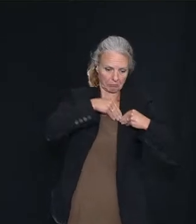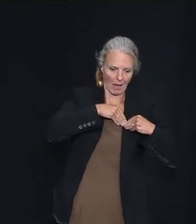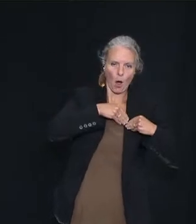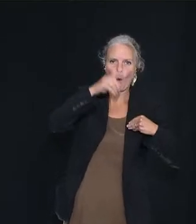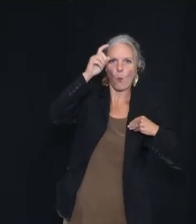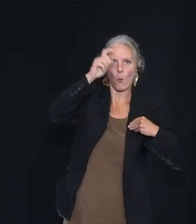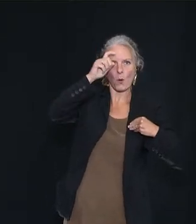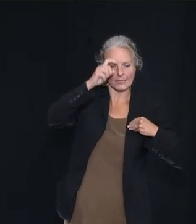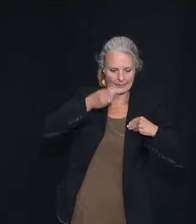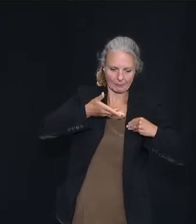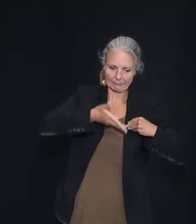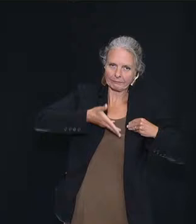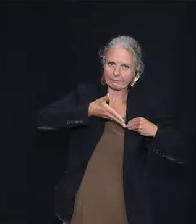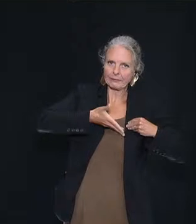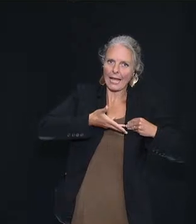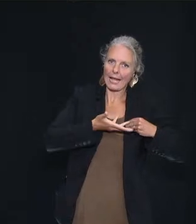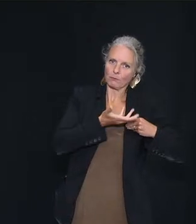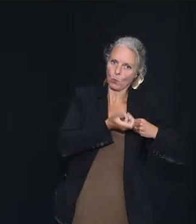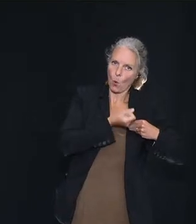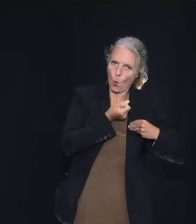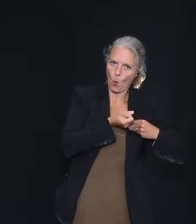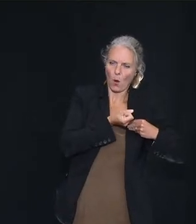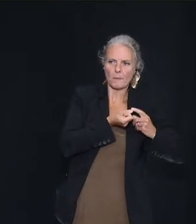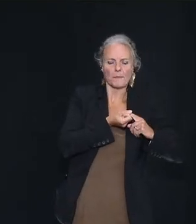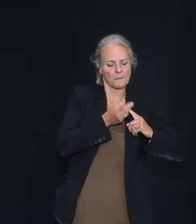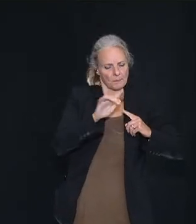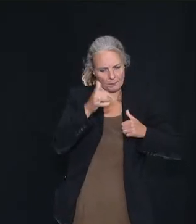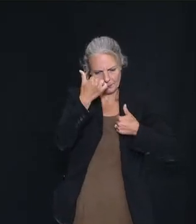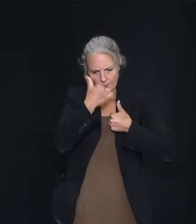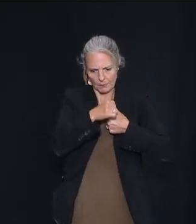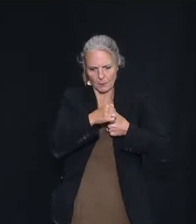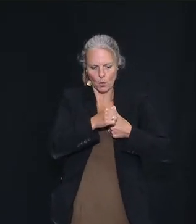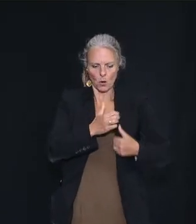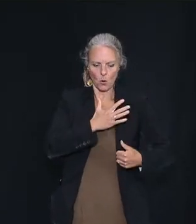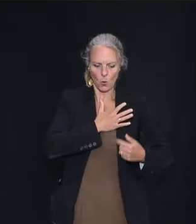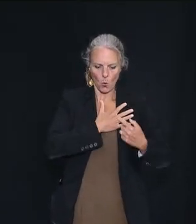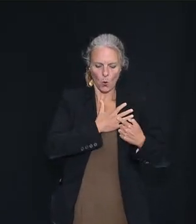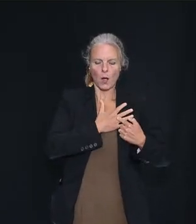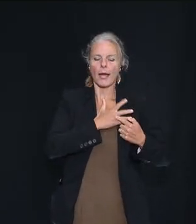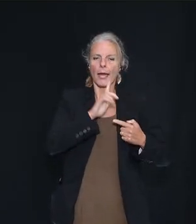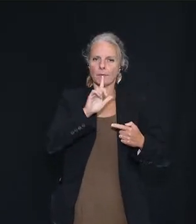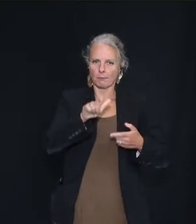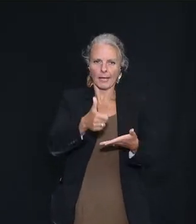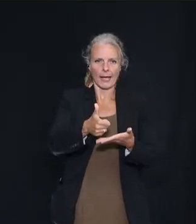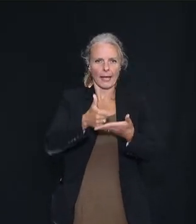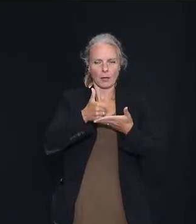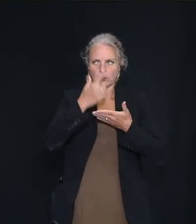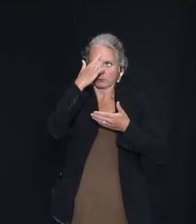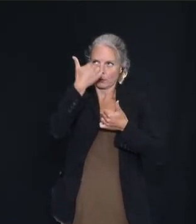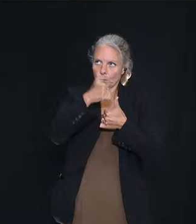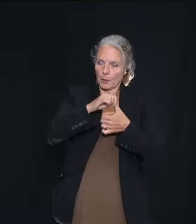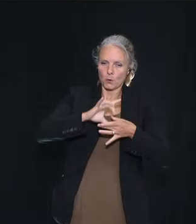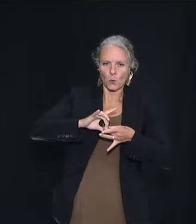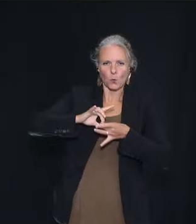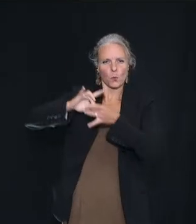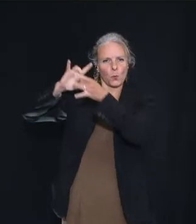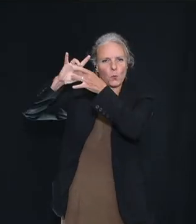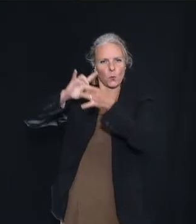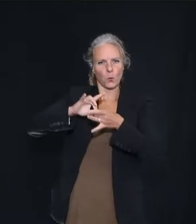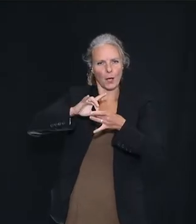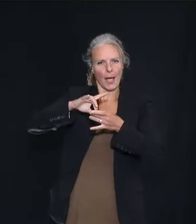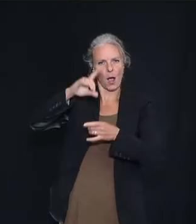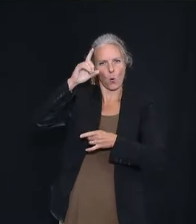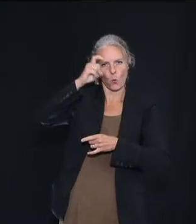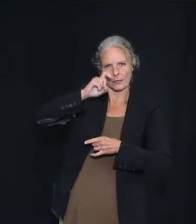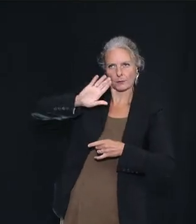to remind ourselves of this. It's an important gesture to connect ourselves with that wisdom.